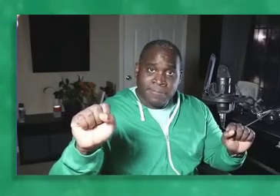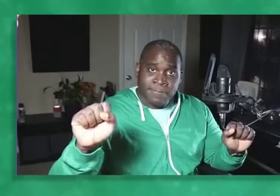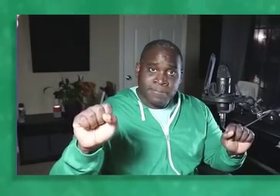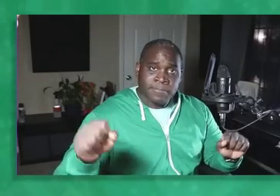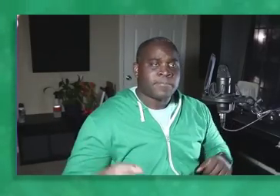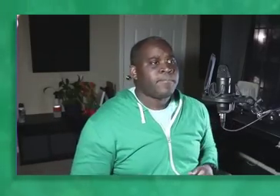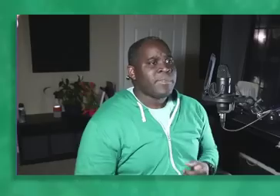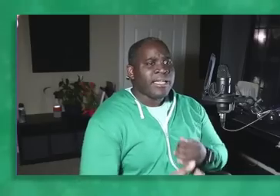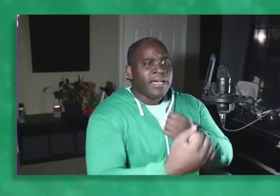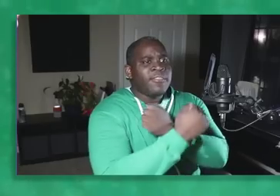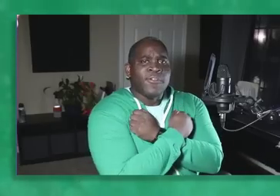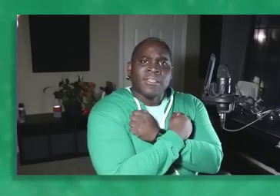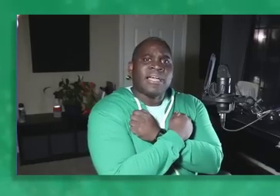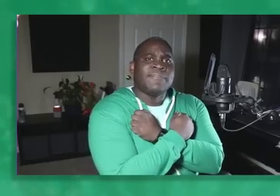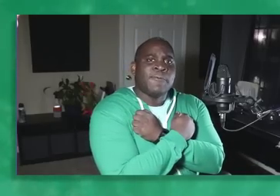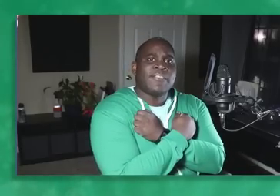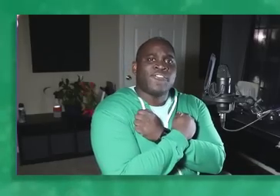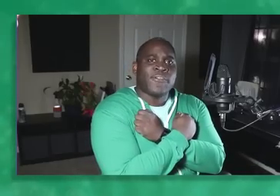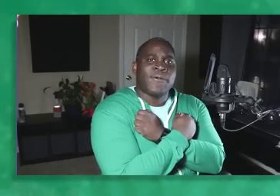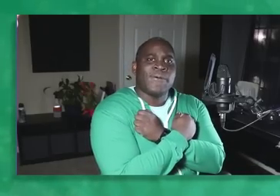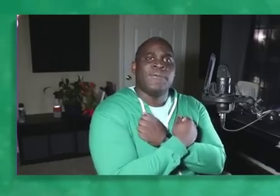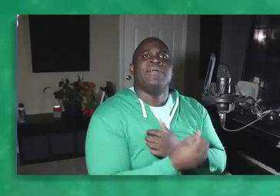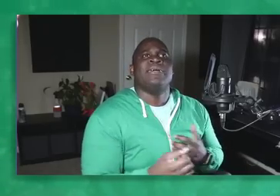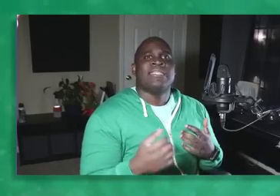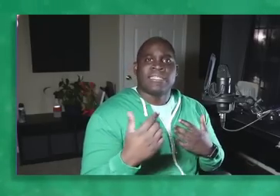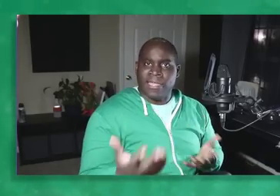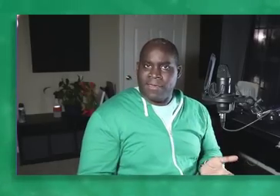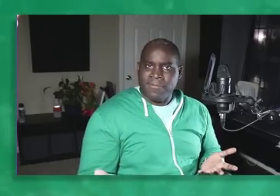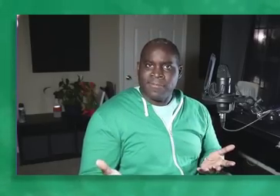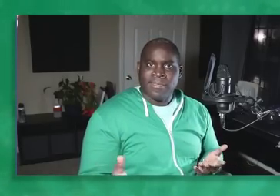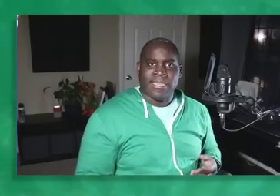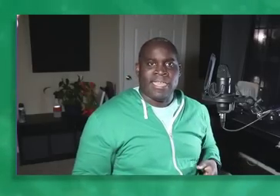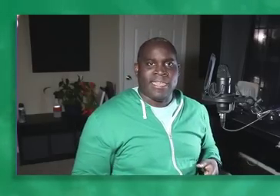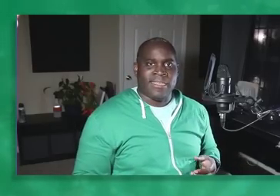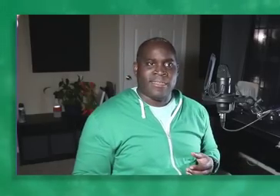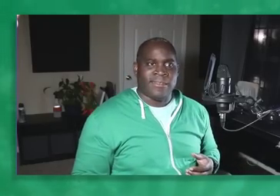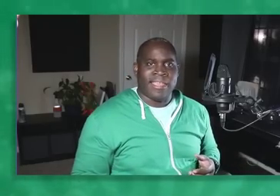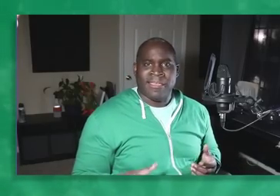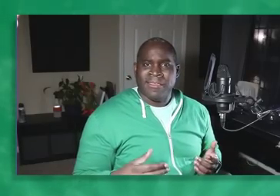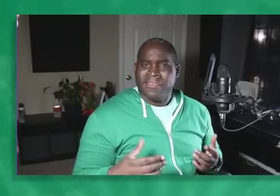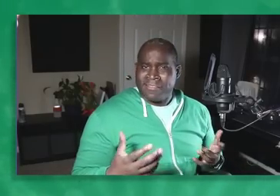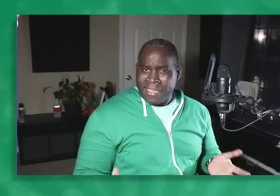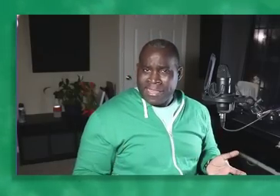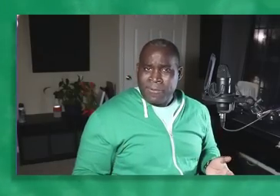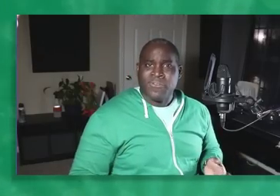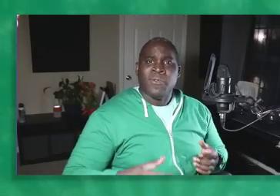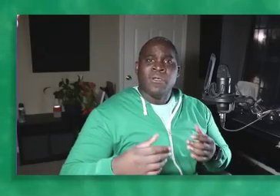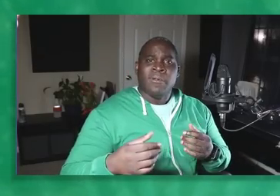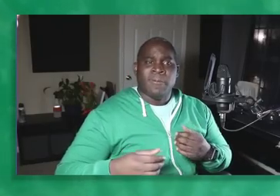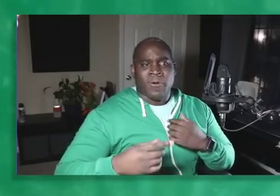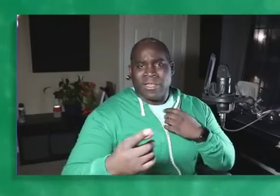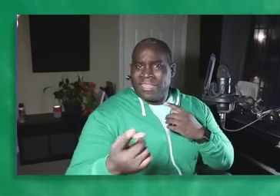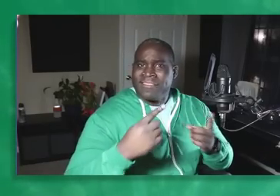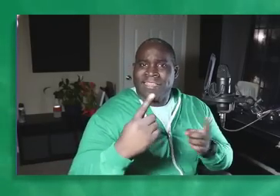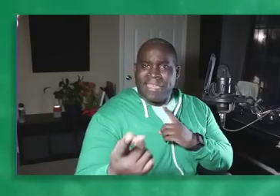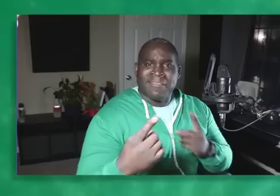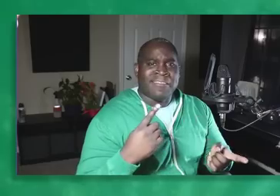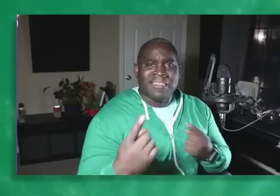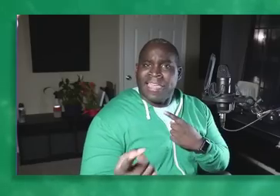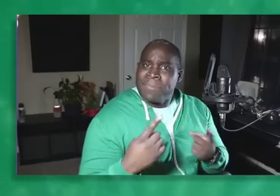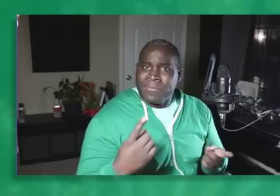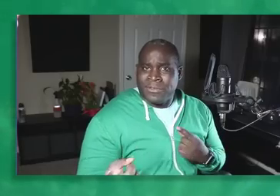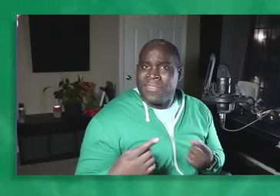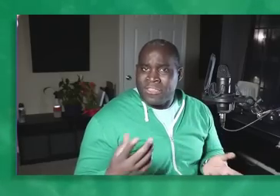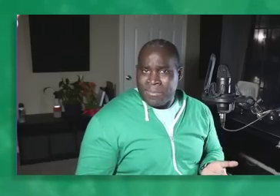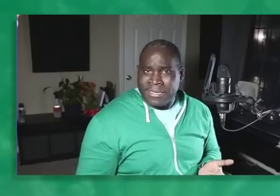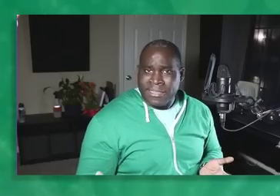safe. There are a lot of different ways to show love in sign language, or at least to